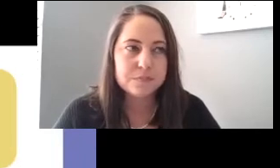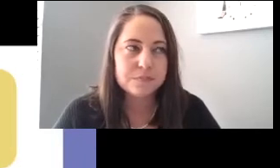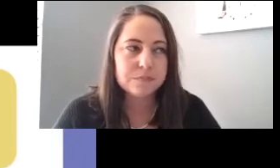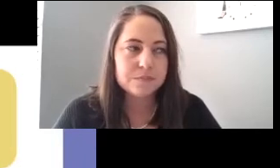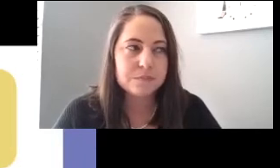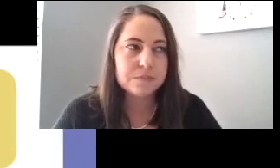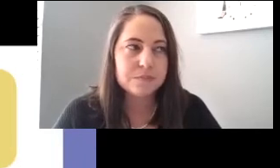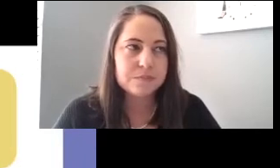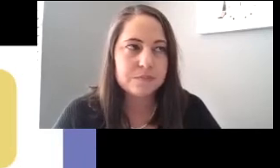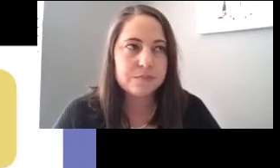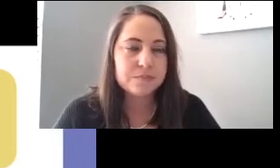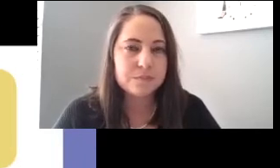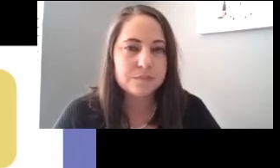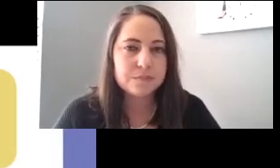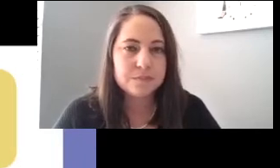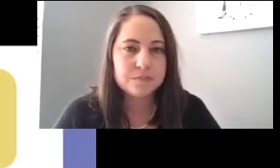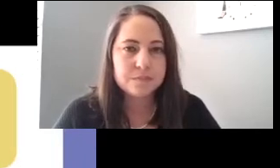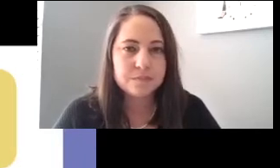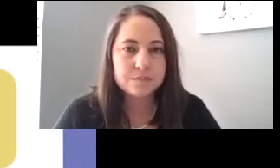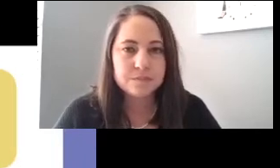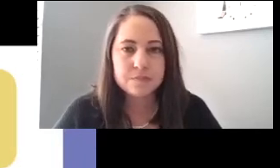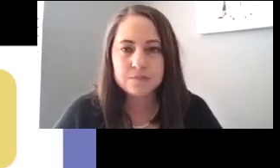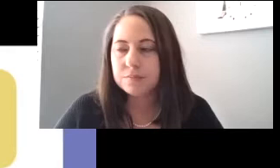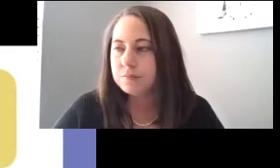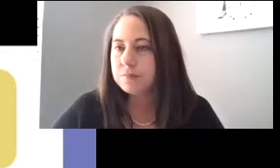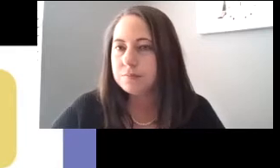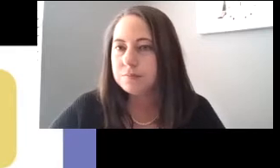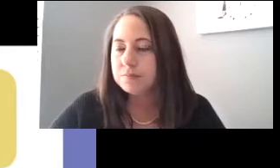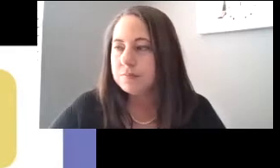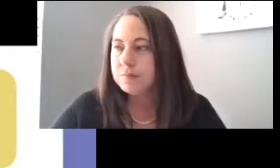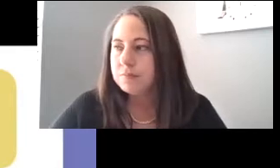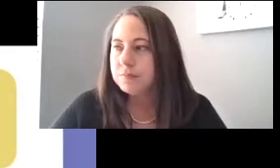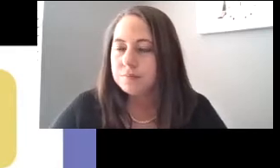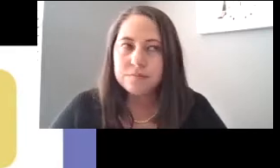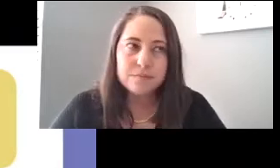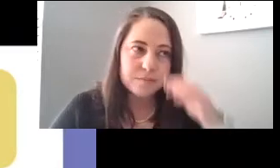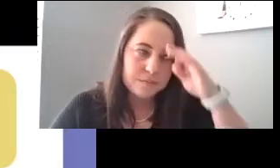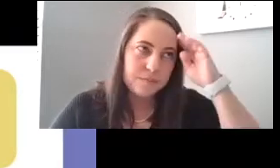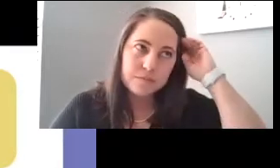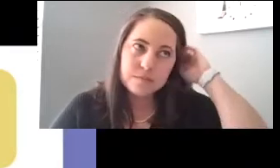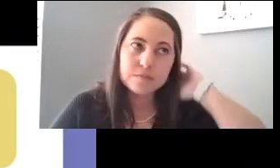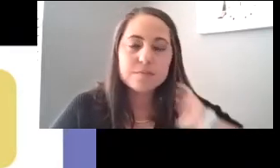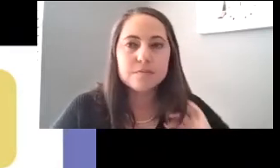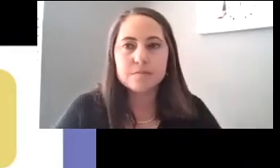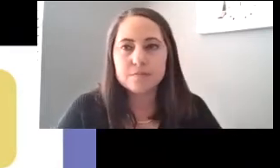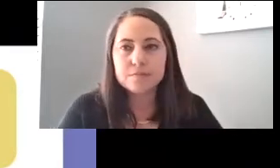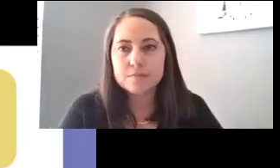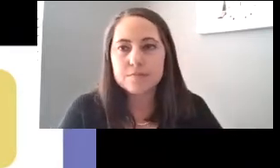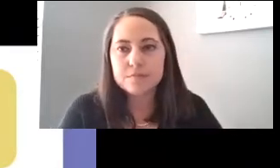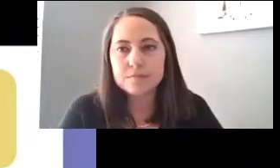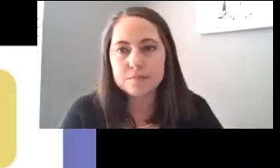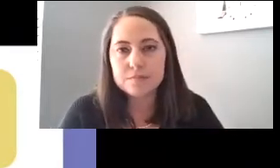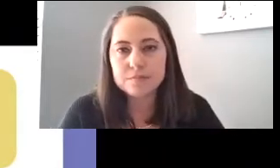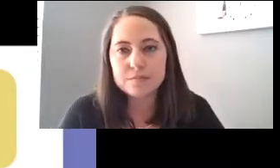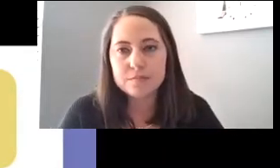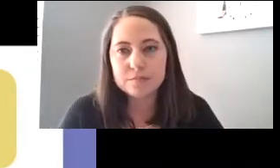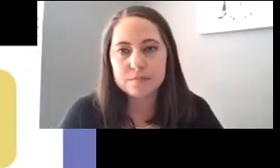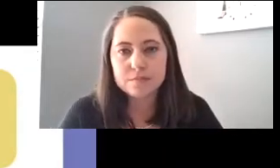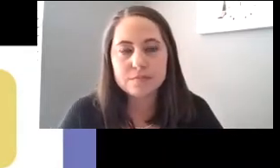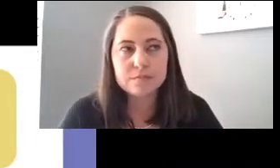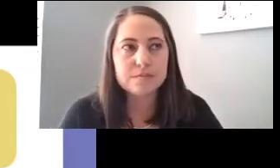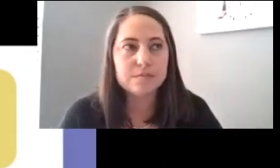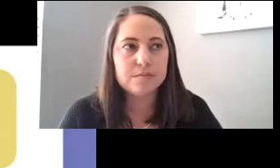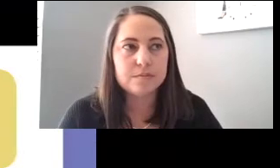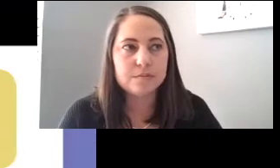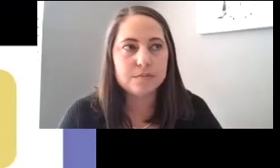I am and who I am as a person, who I want to be, and it just couldn't have been done without anyone. And